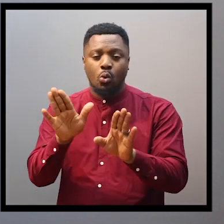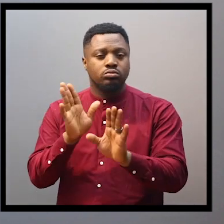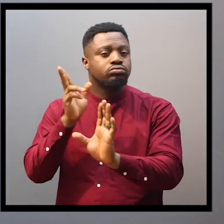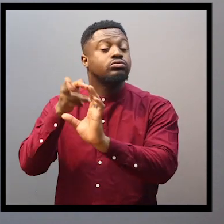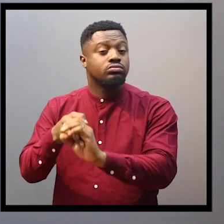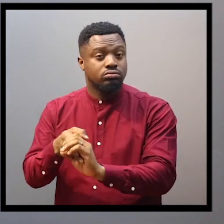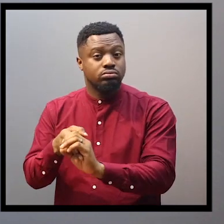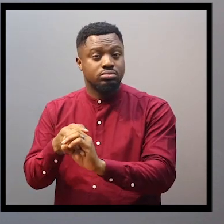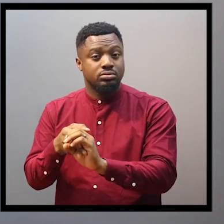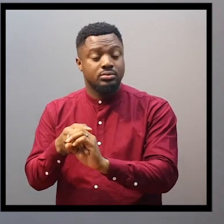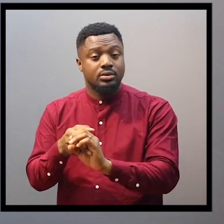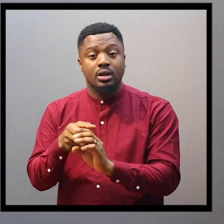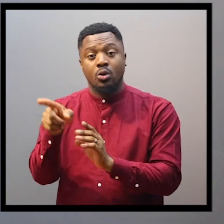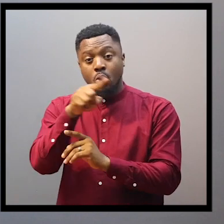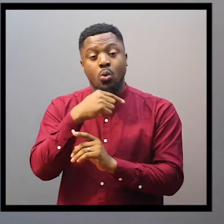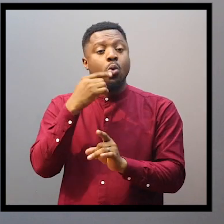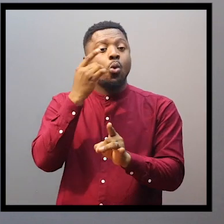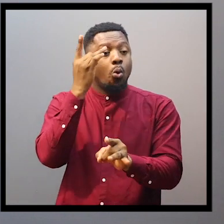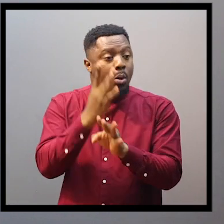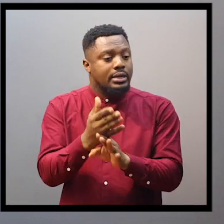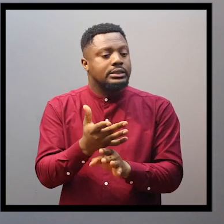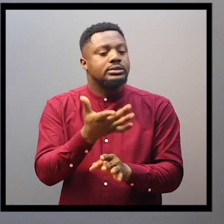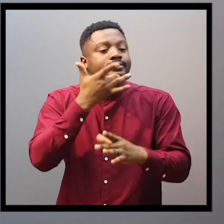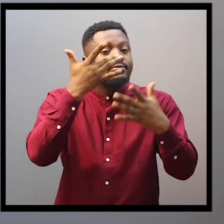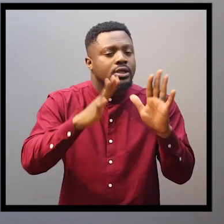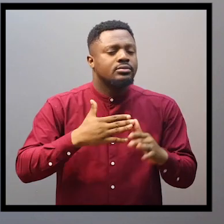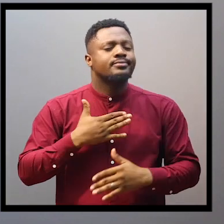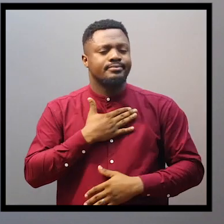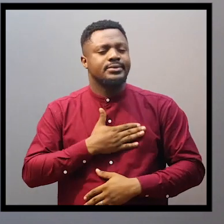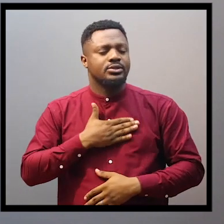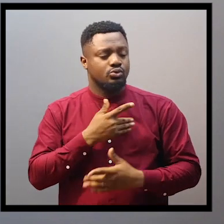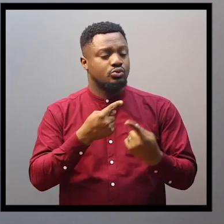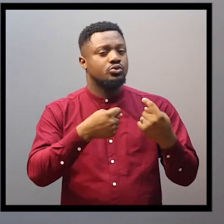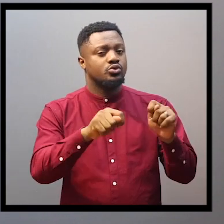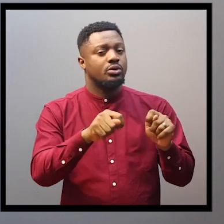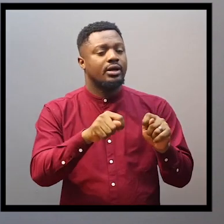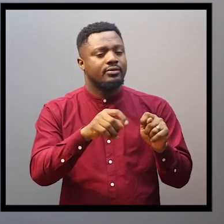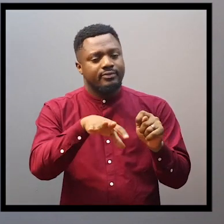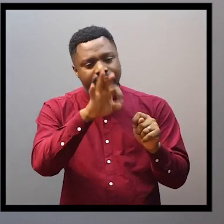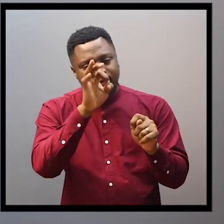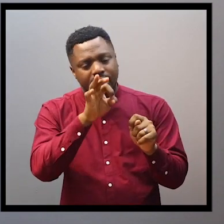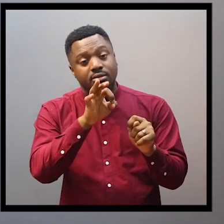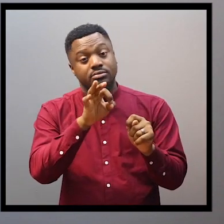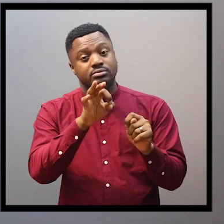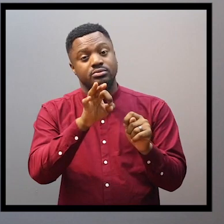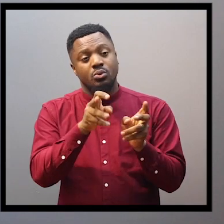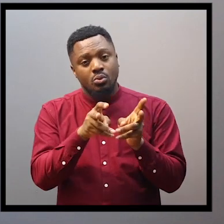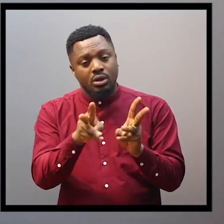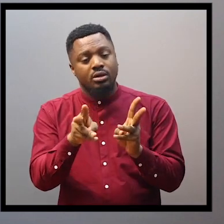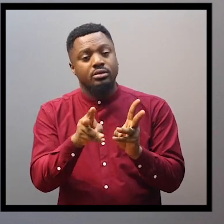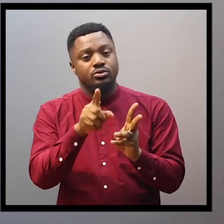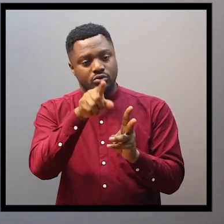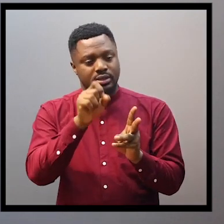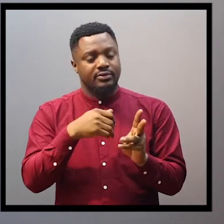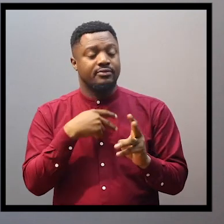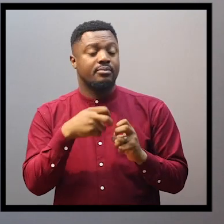start. For those who have already been engaged, it is important that you look out for the signs that may denote